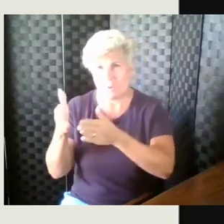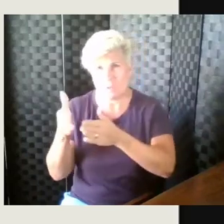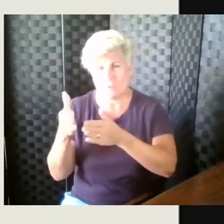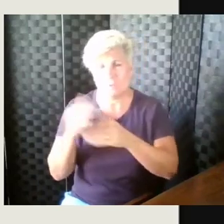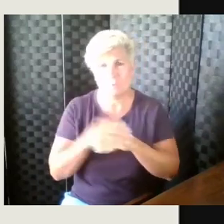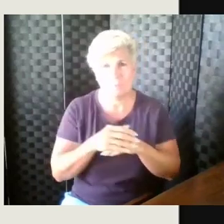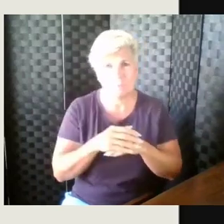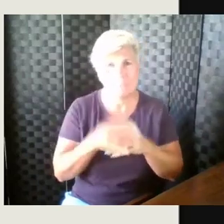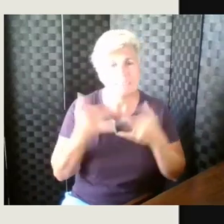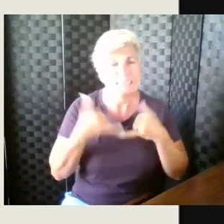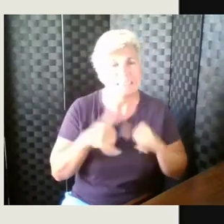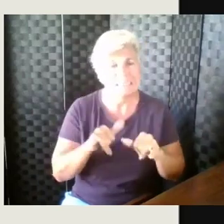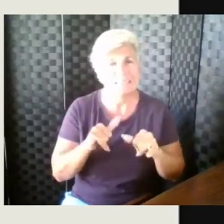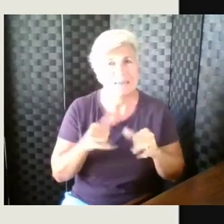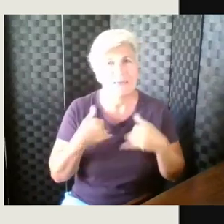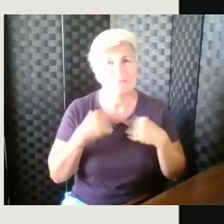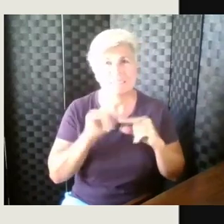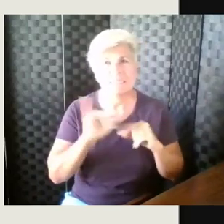same number.